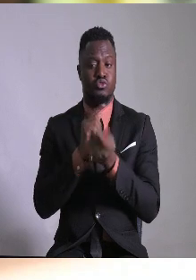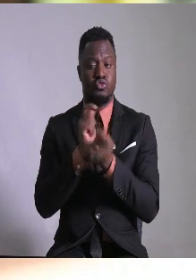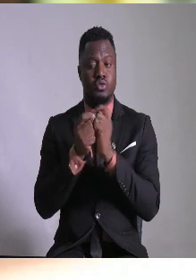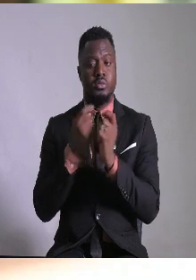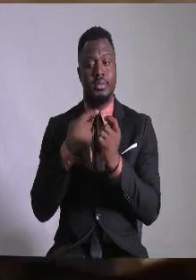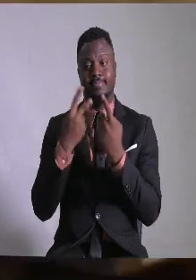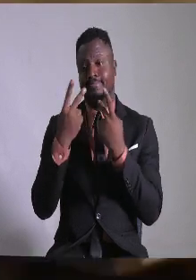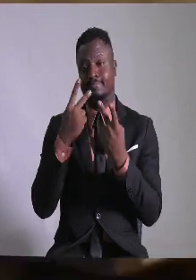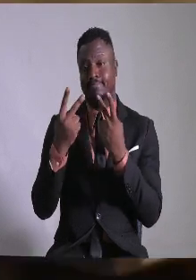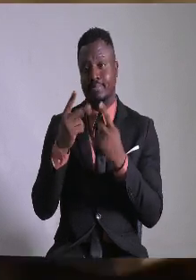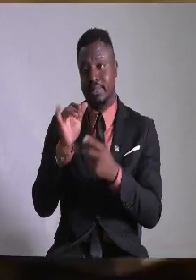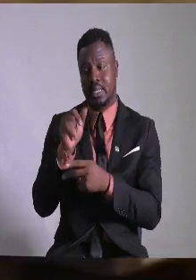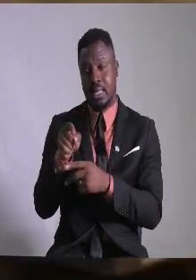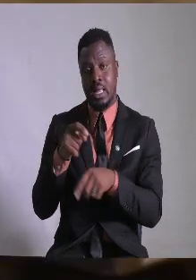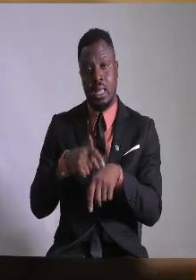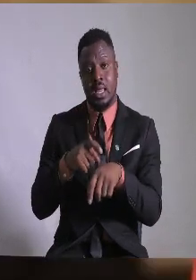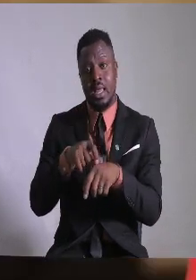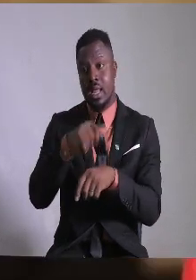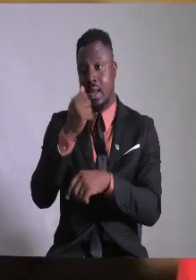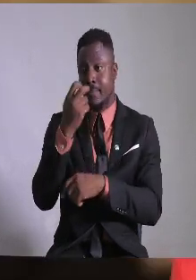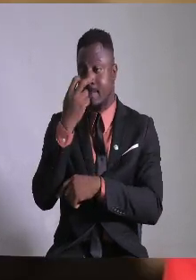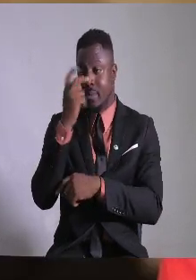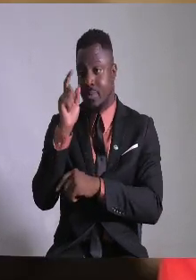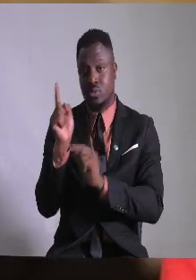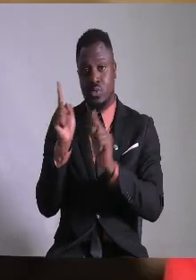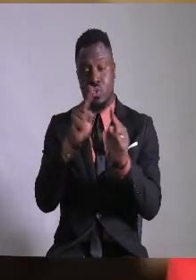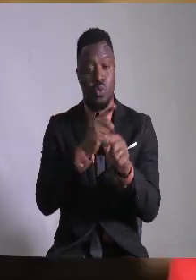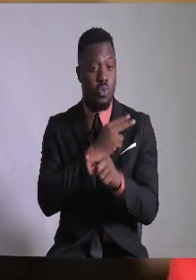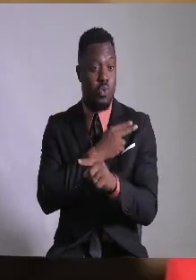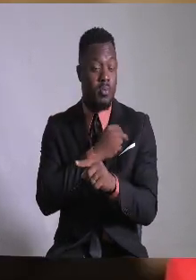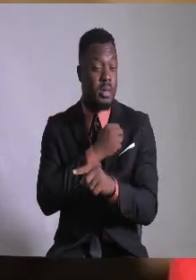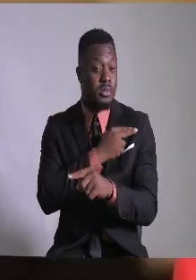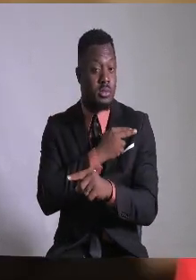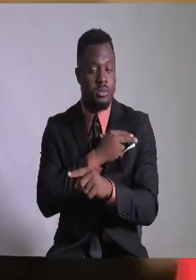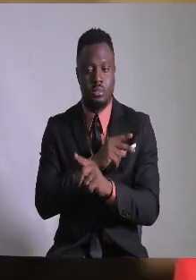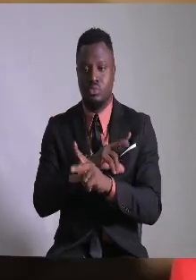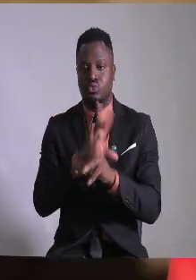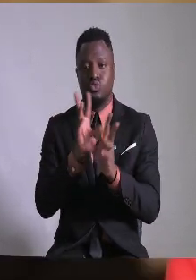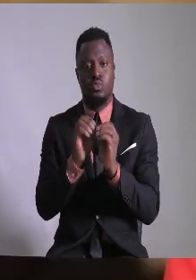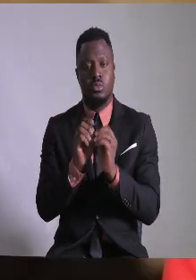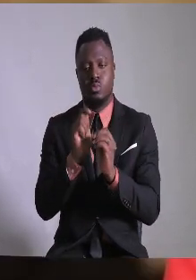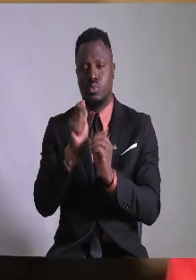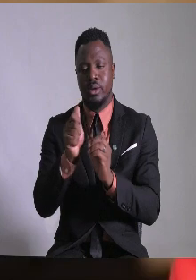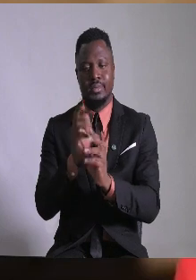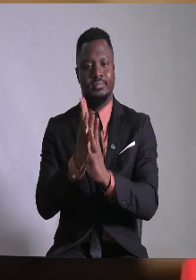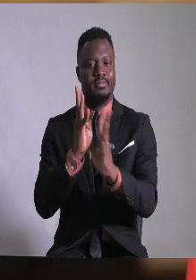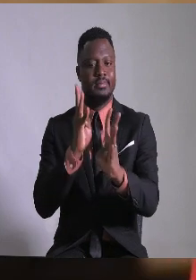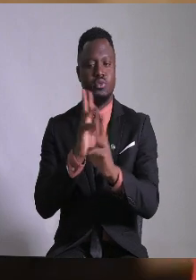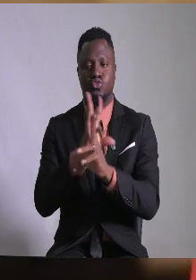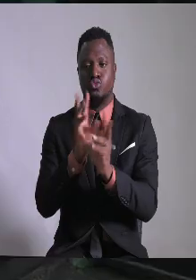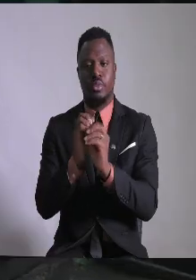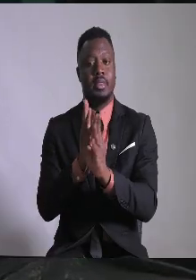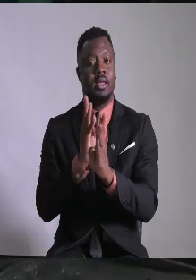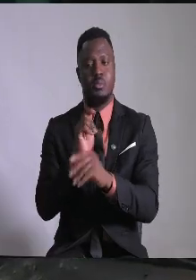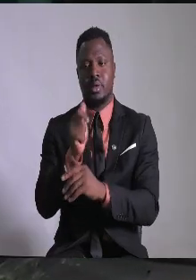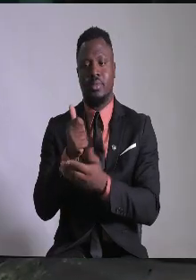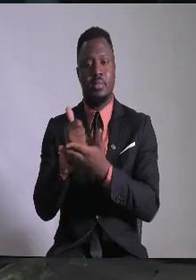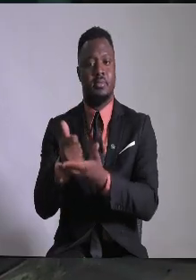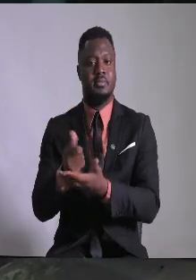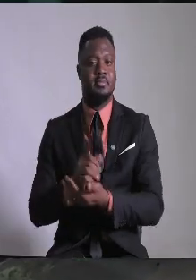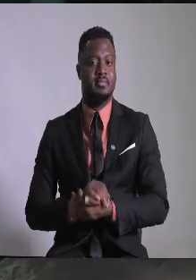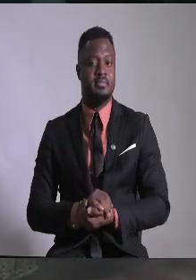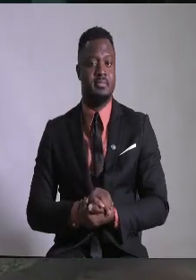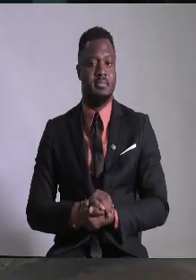change as well. So this time around, any blind person who goes to the hospital is quickly attended to.